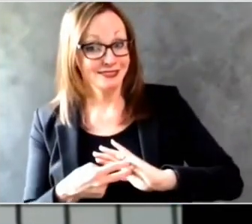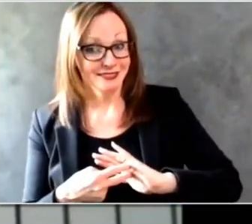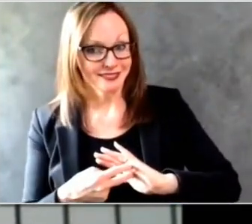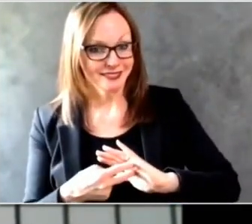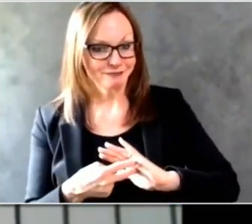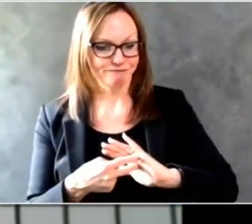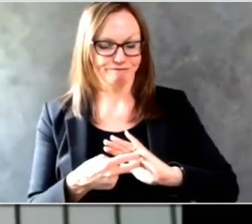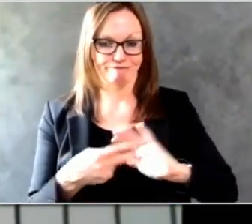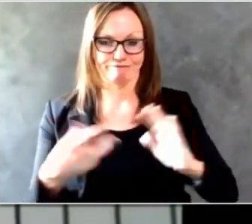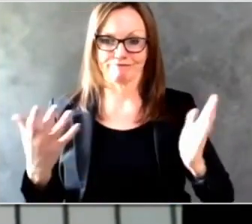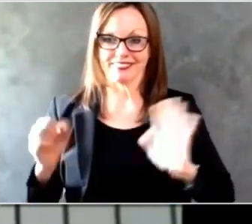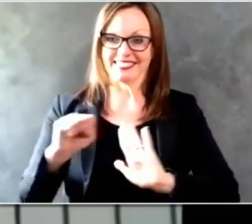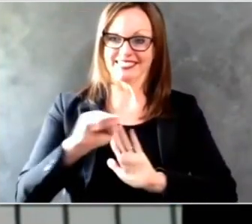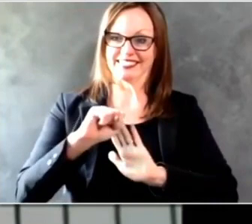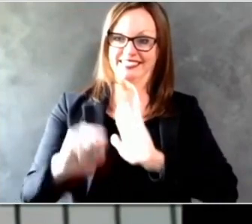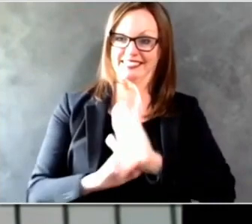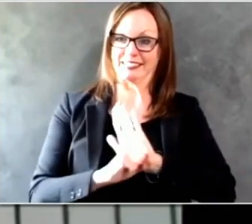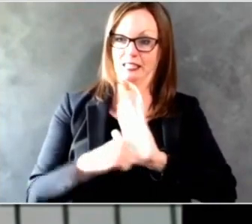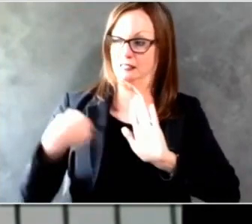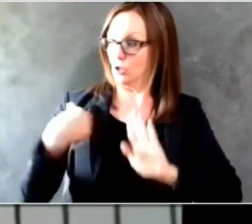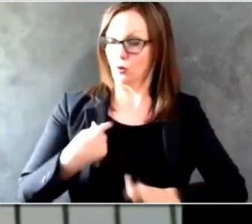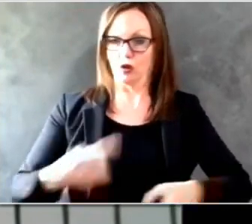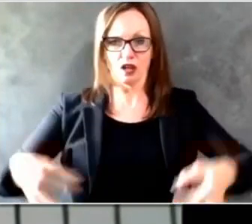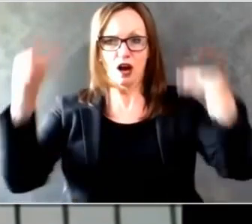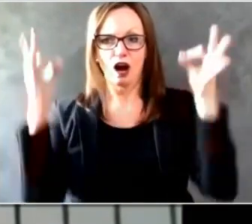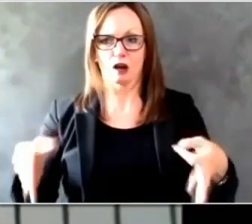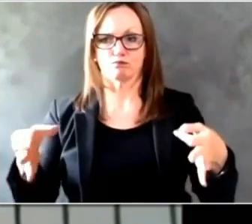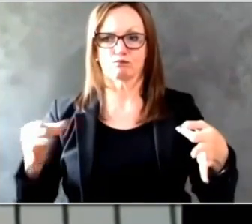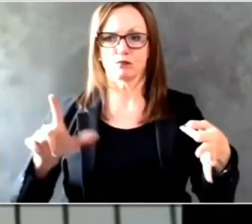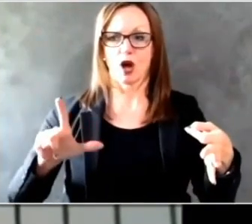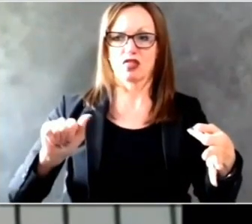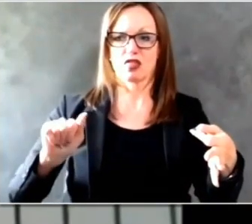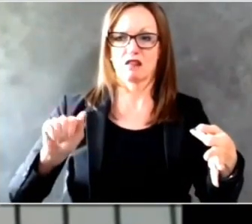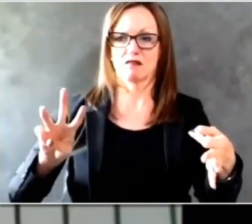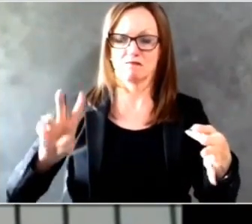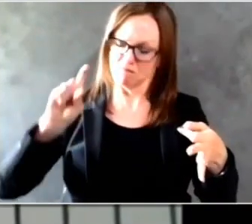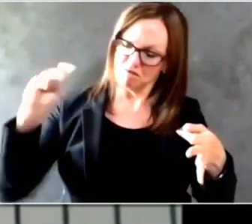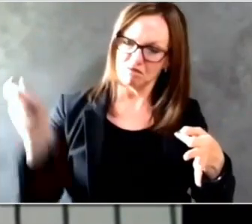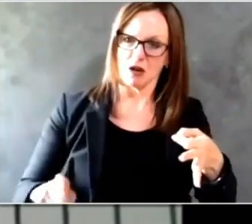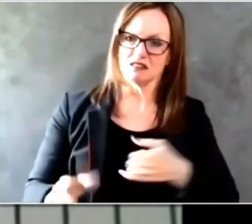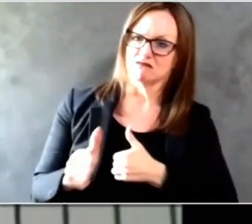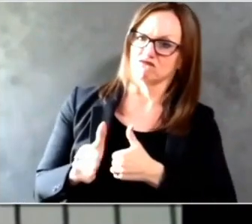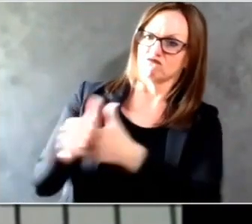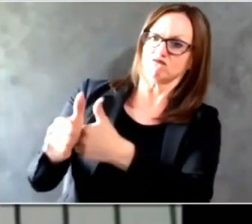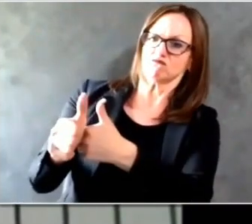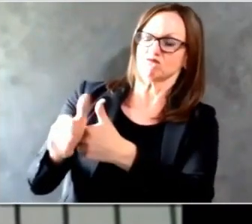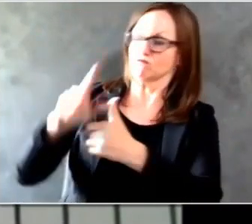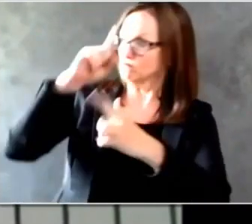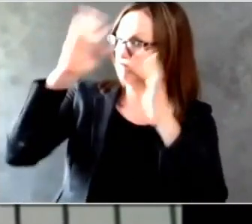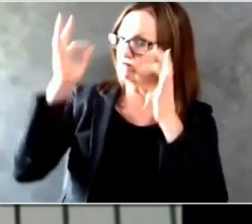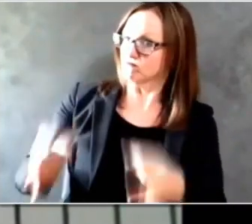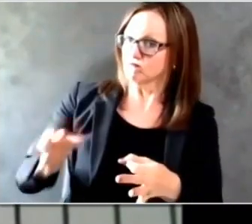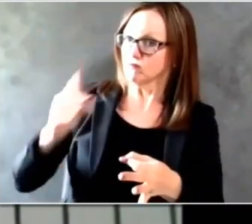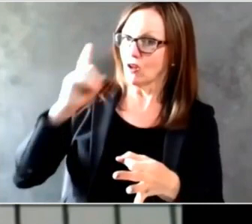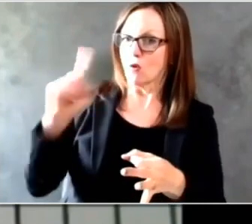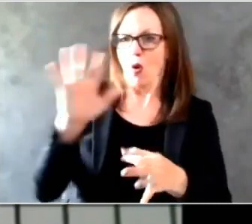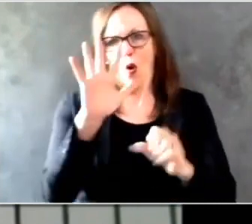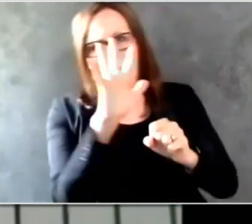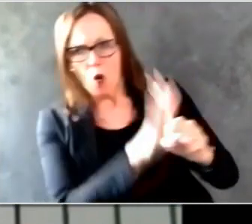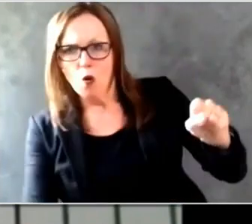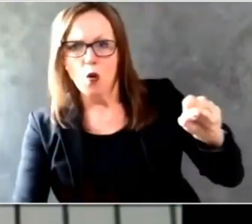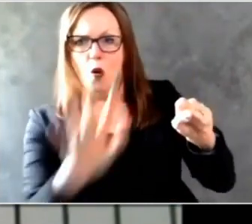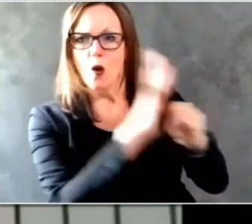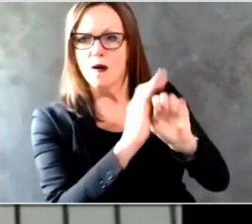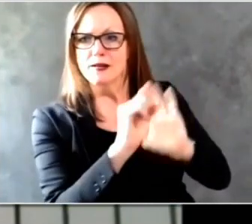to, you know, really slow the spread of this disease. And one of the ways to do that really is by wearing a cloth face